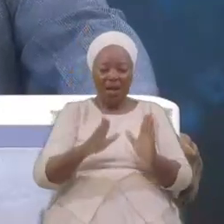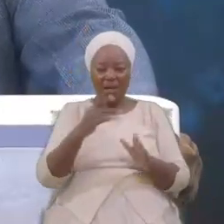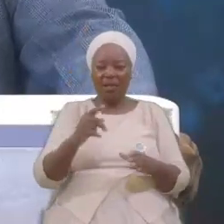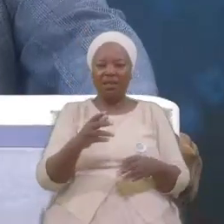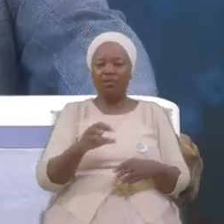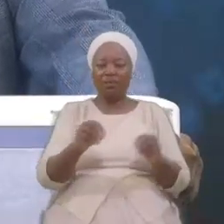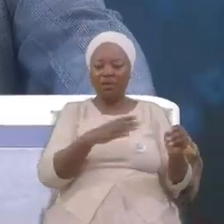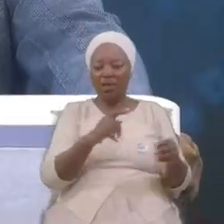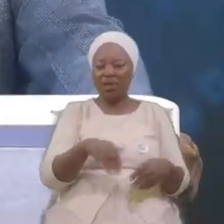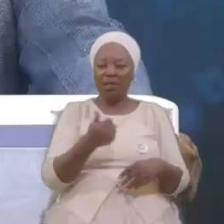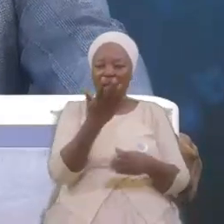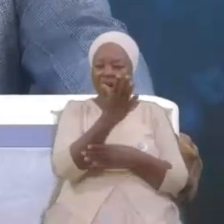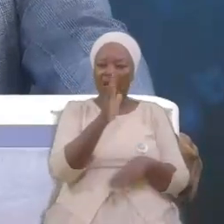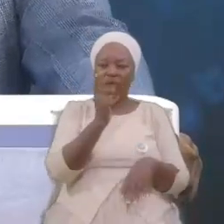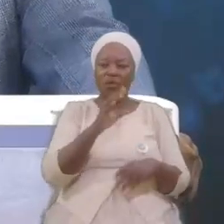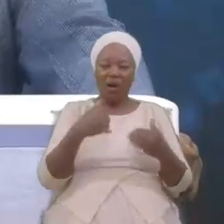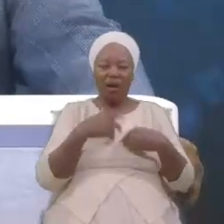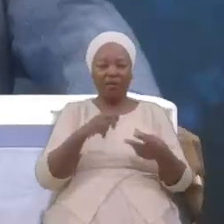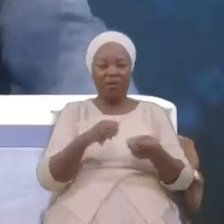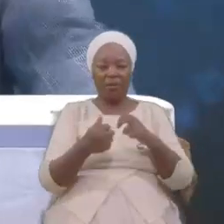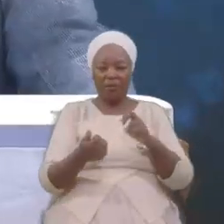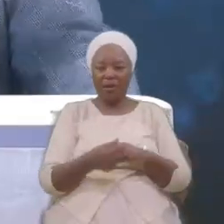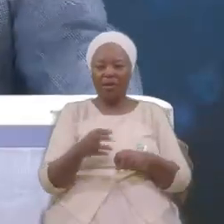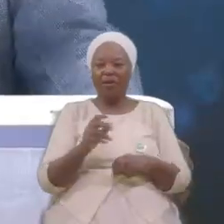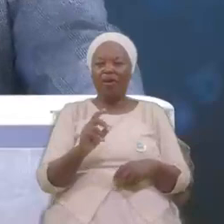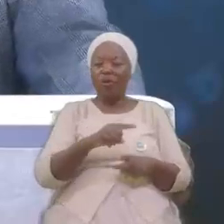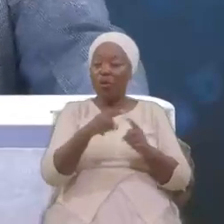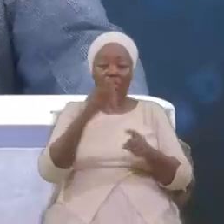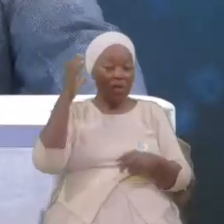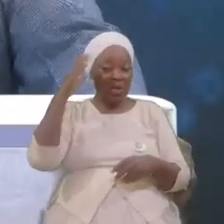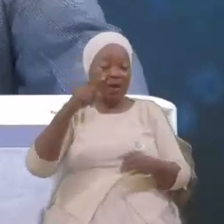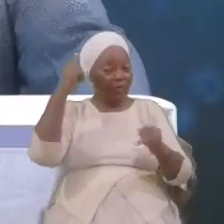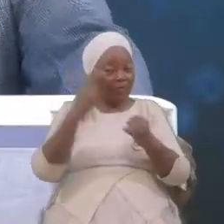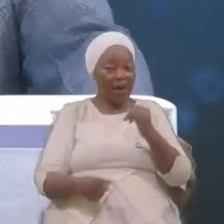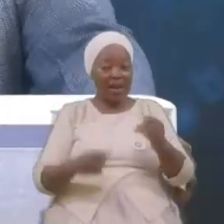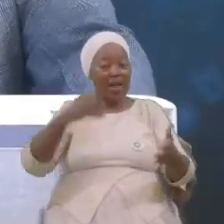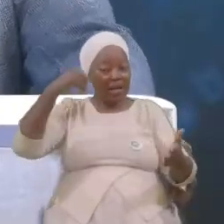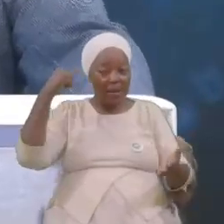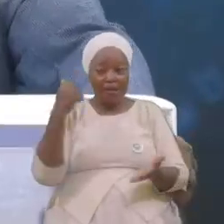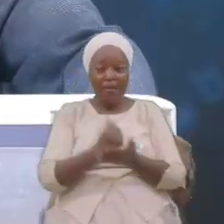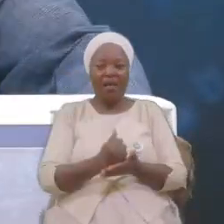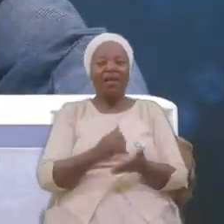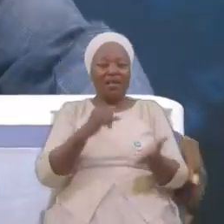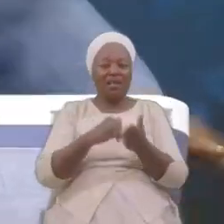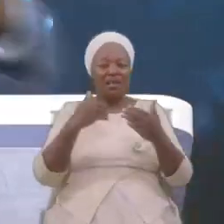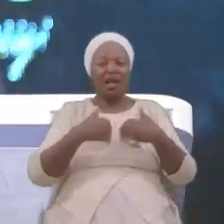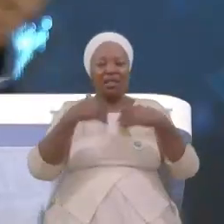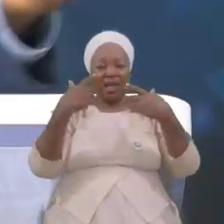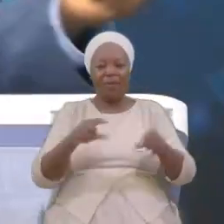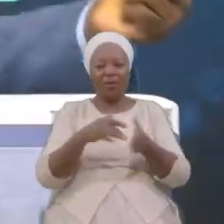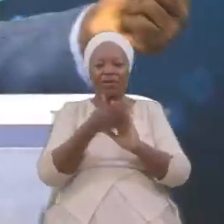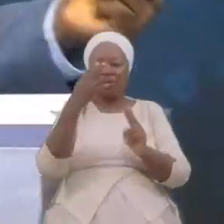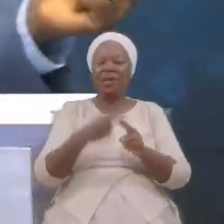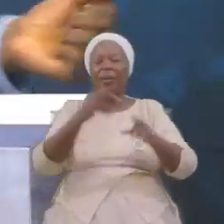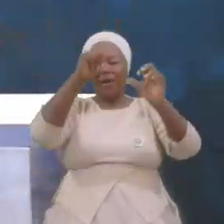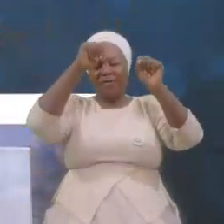other hand, where you have the challenge. When you hear the final amen, it's done. Amen.